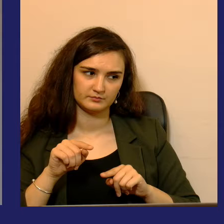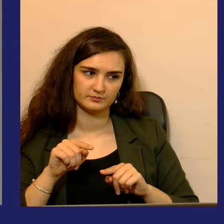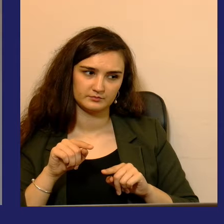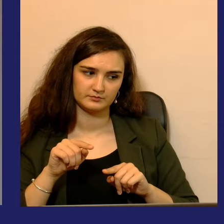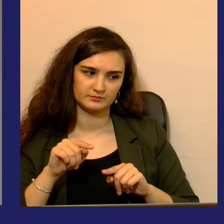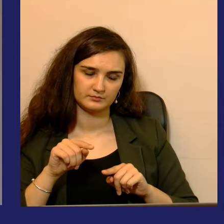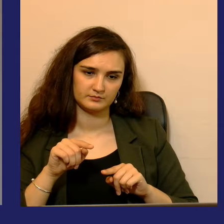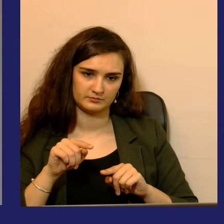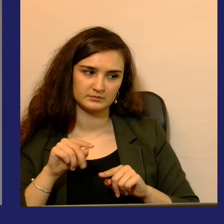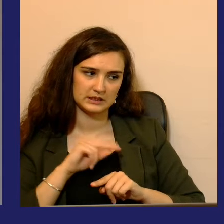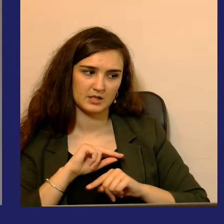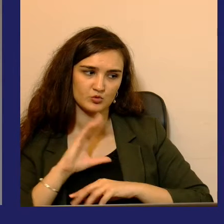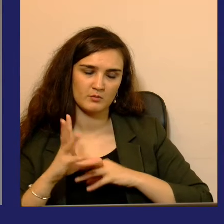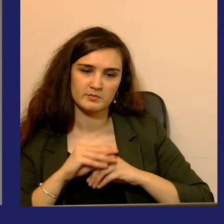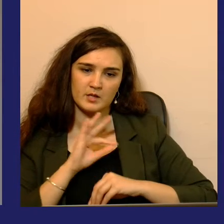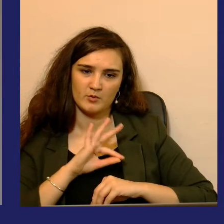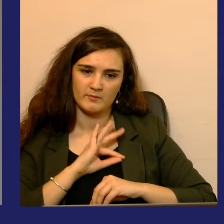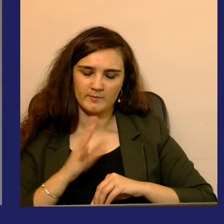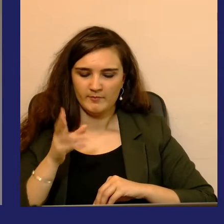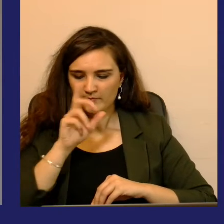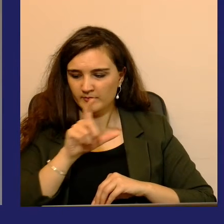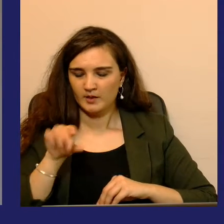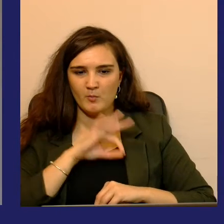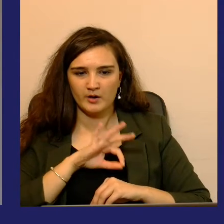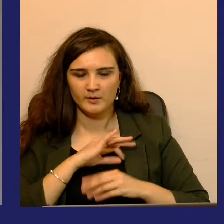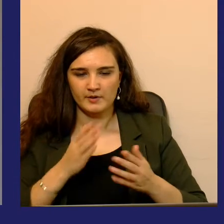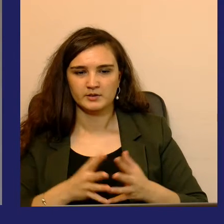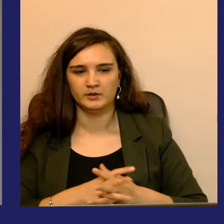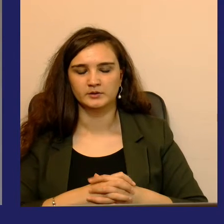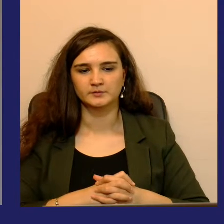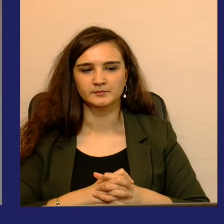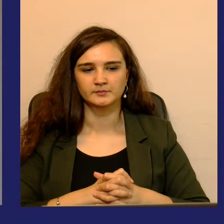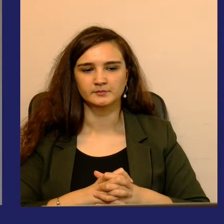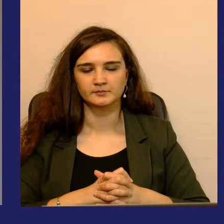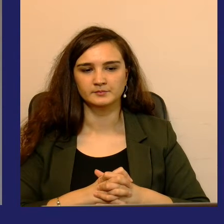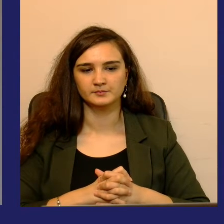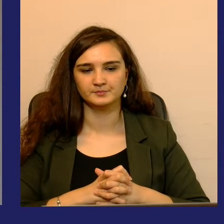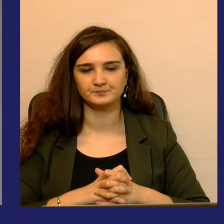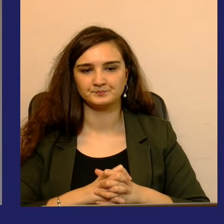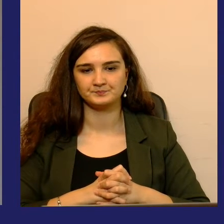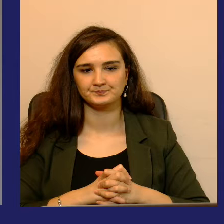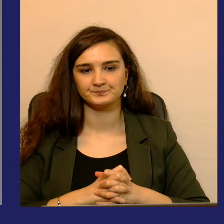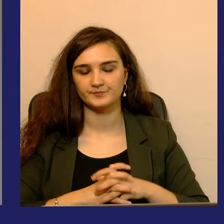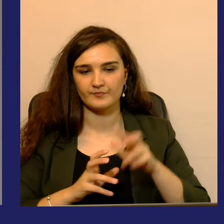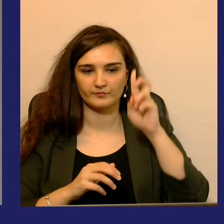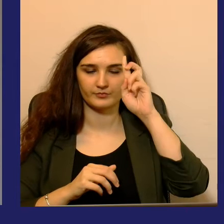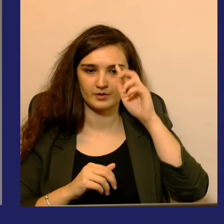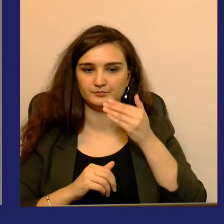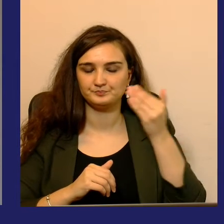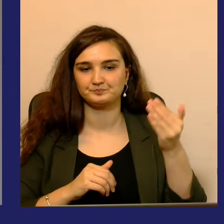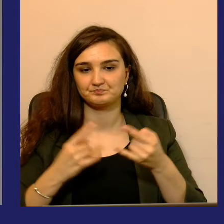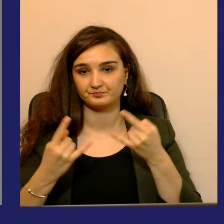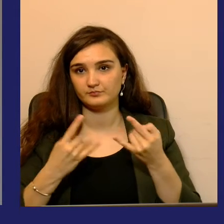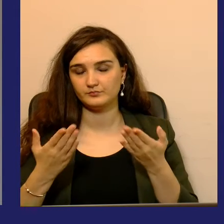media or official government communications. And then of course, just physical assets such as vehicles,